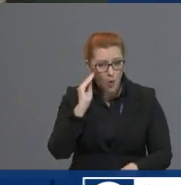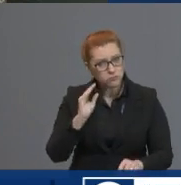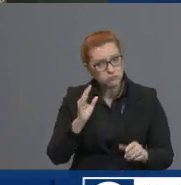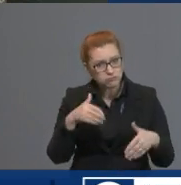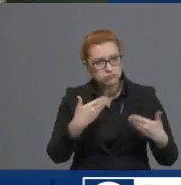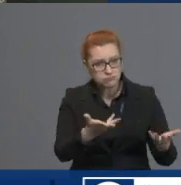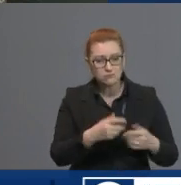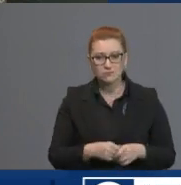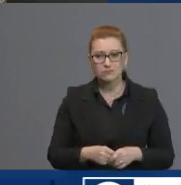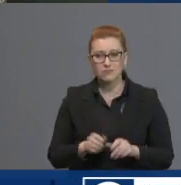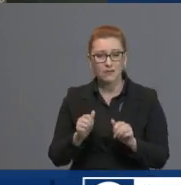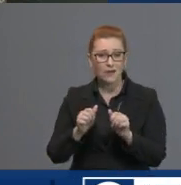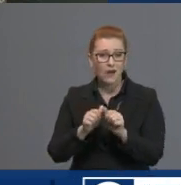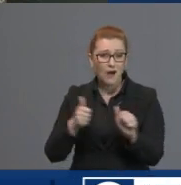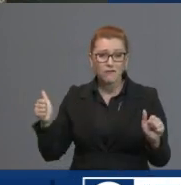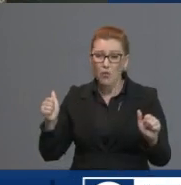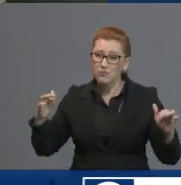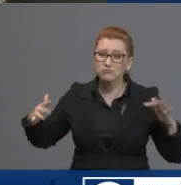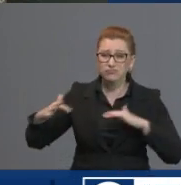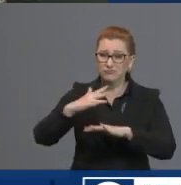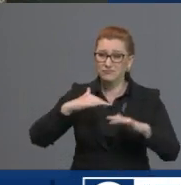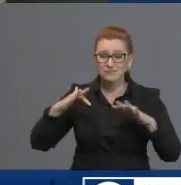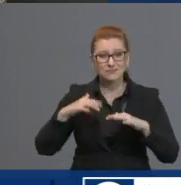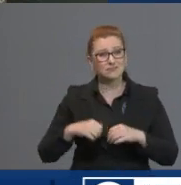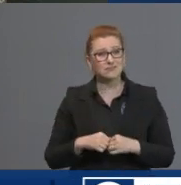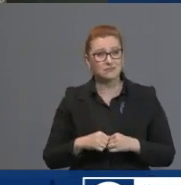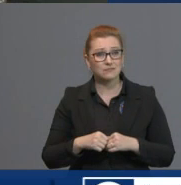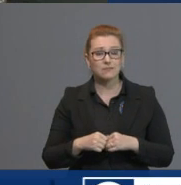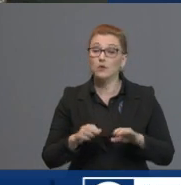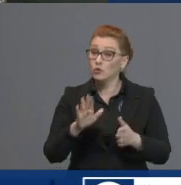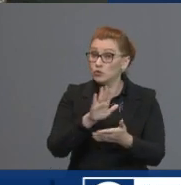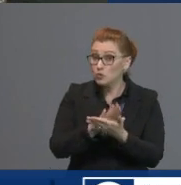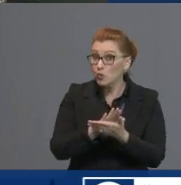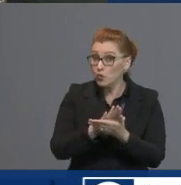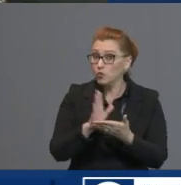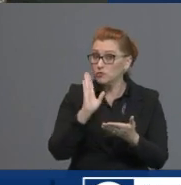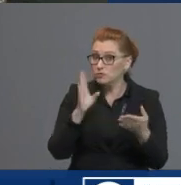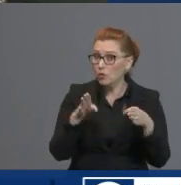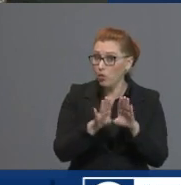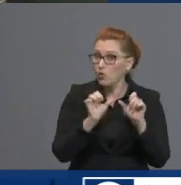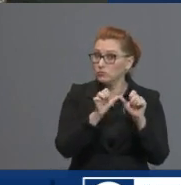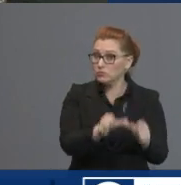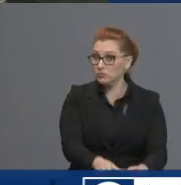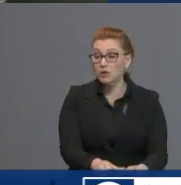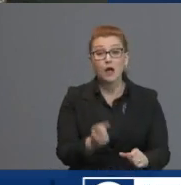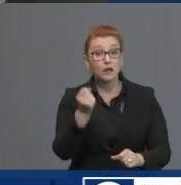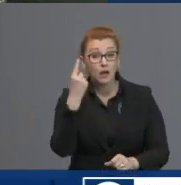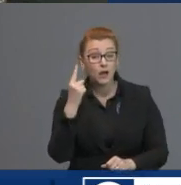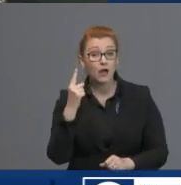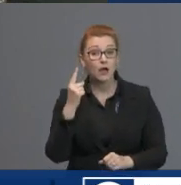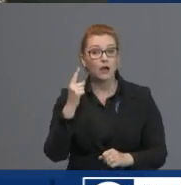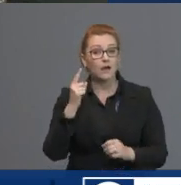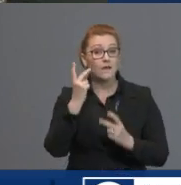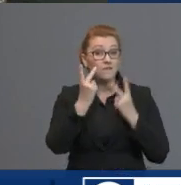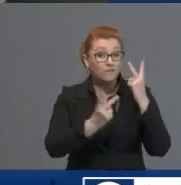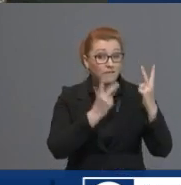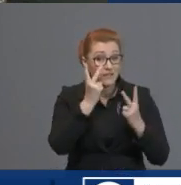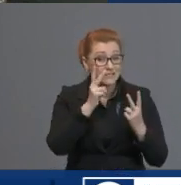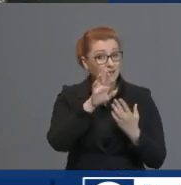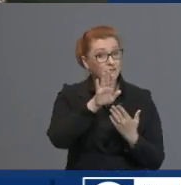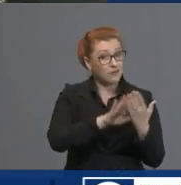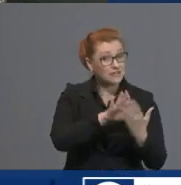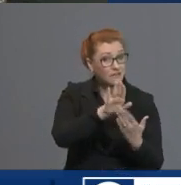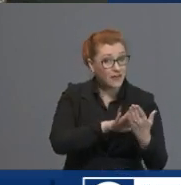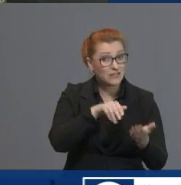away. Avoid large gatherings. To date, schools remain closed, and in-person visitations